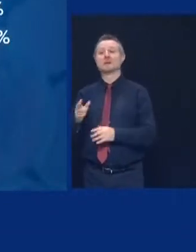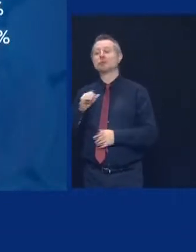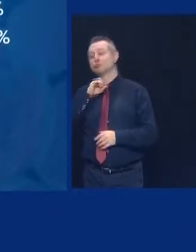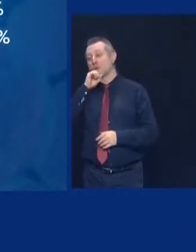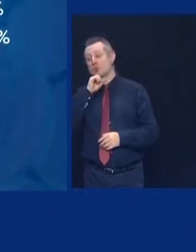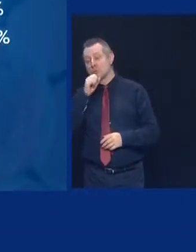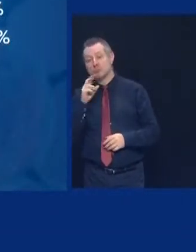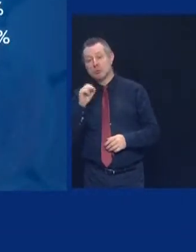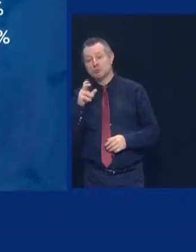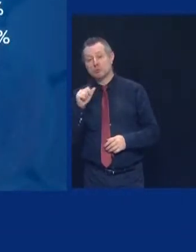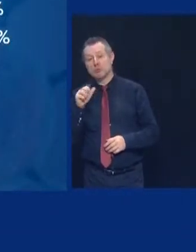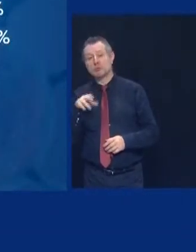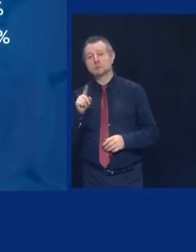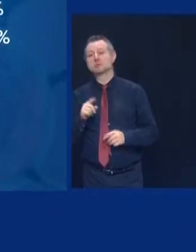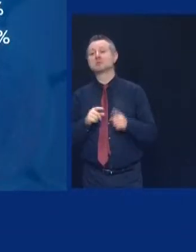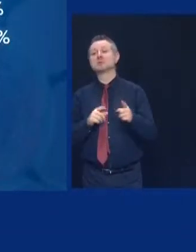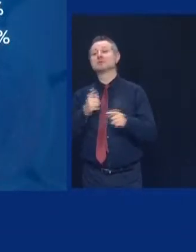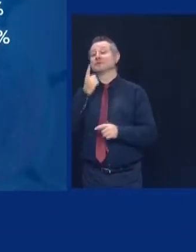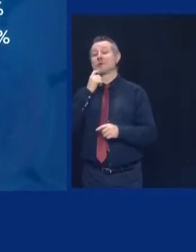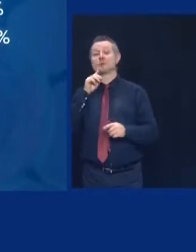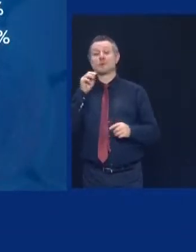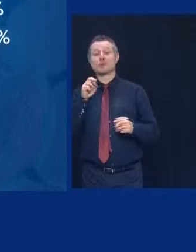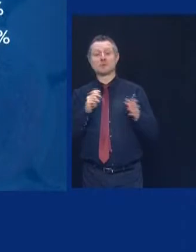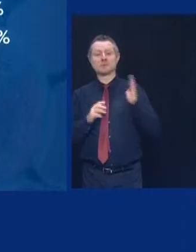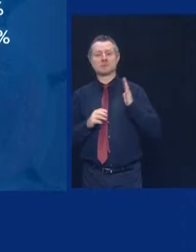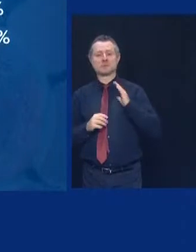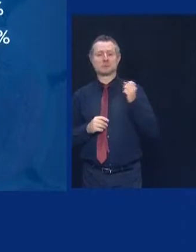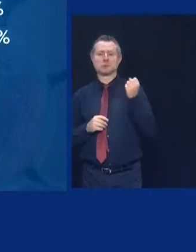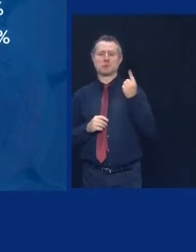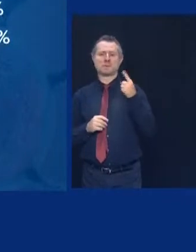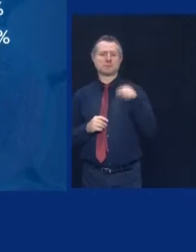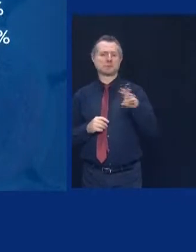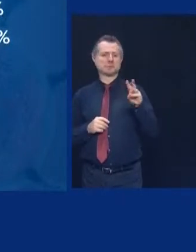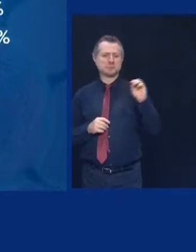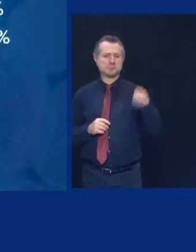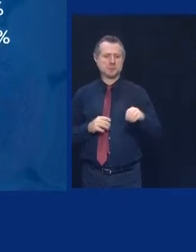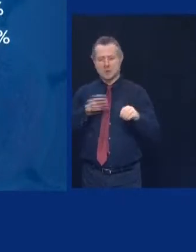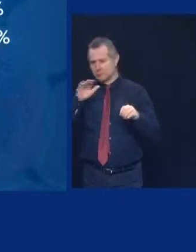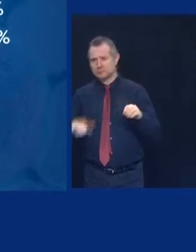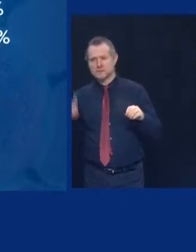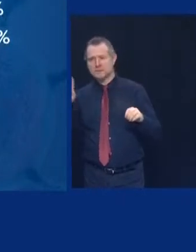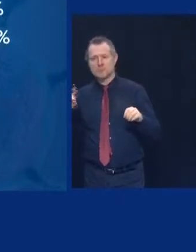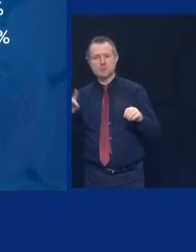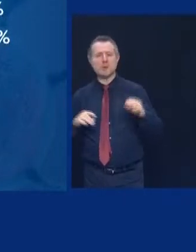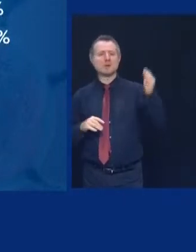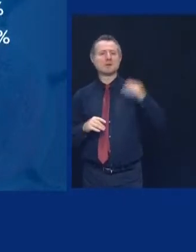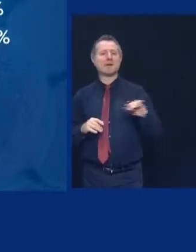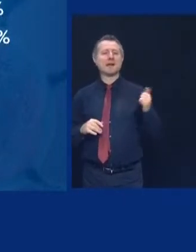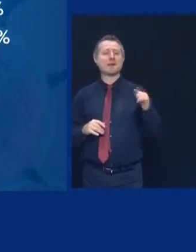Rockland, red zone went from 11.6 to 4.8. Yellow went from 9.1 to 6.